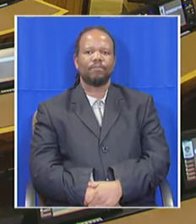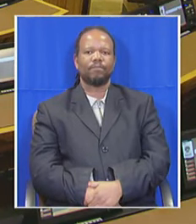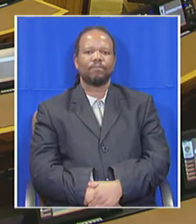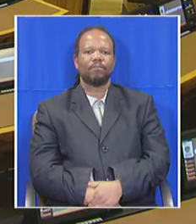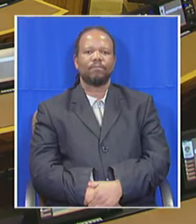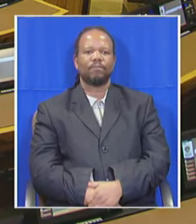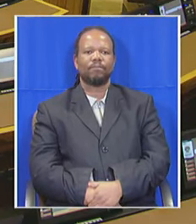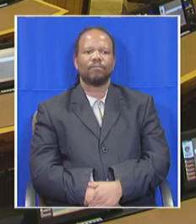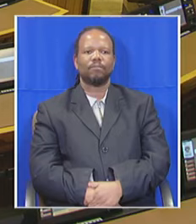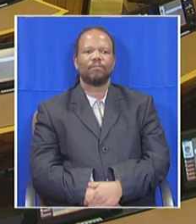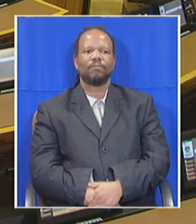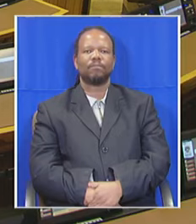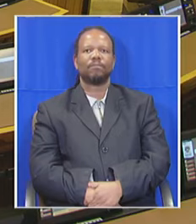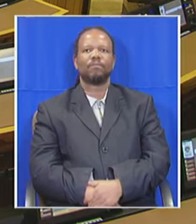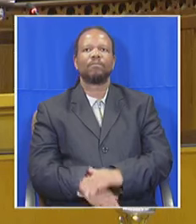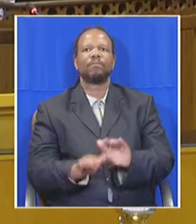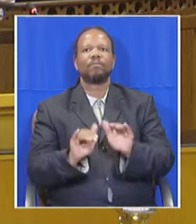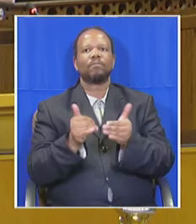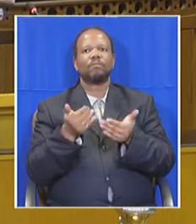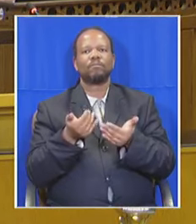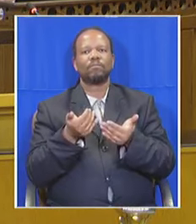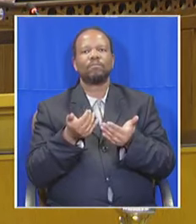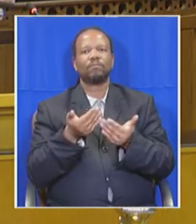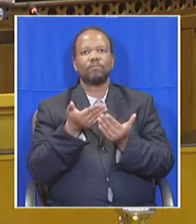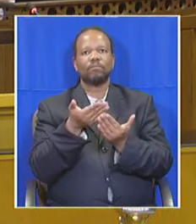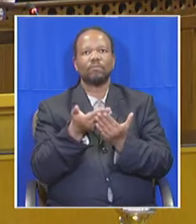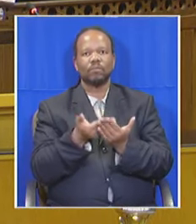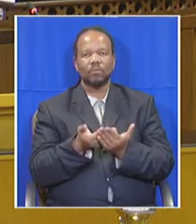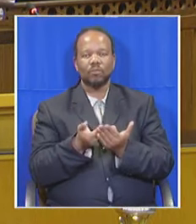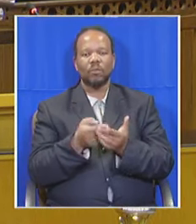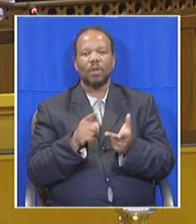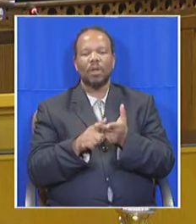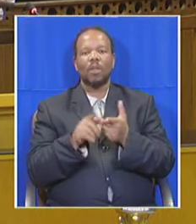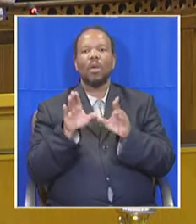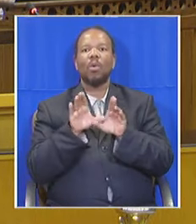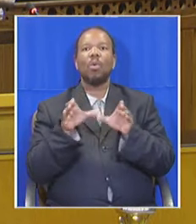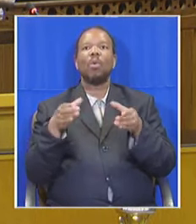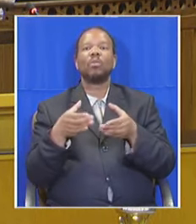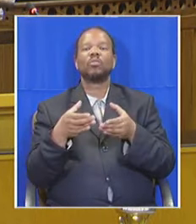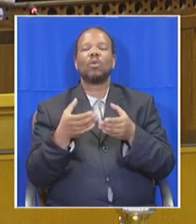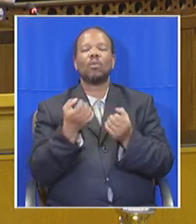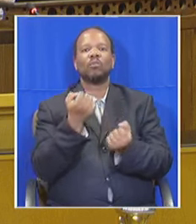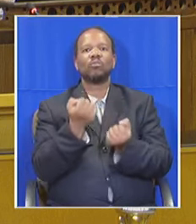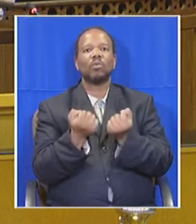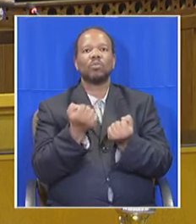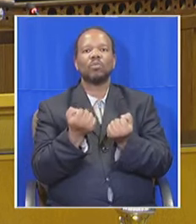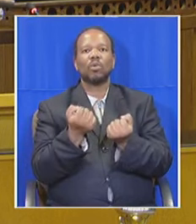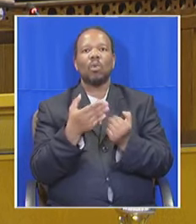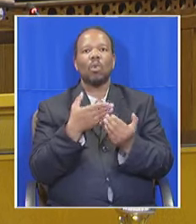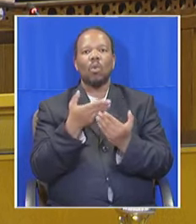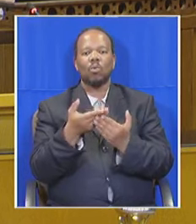Consideration of Protected Disclosures Amendment Bill and Report of Portfolio Committee on Justice and Correctional Services on amendments